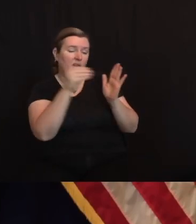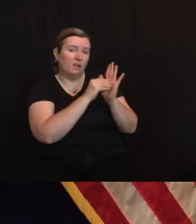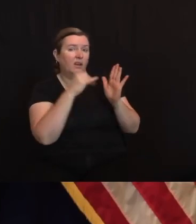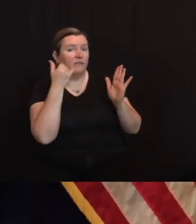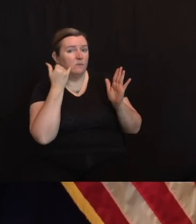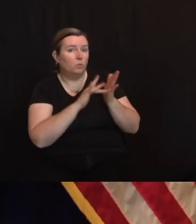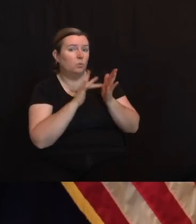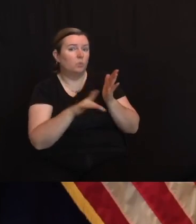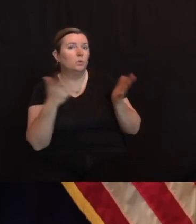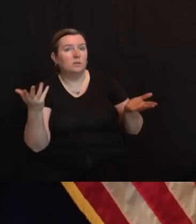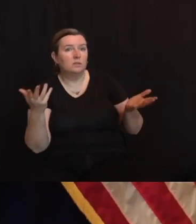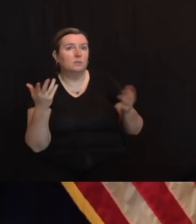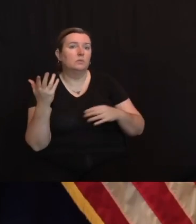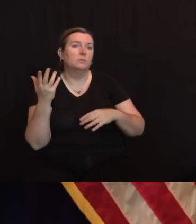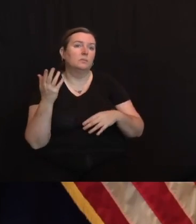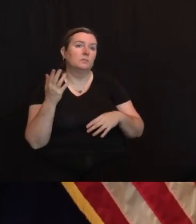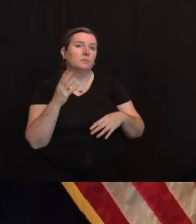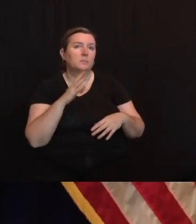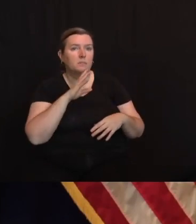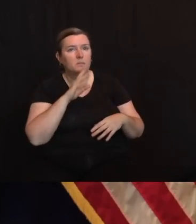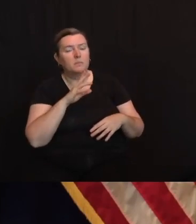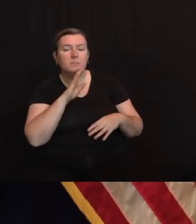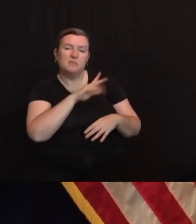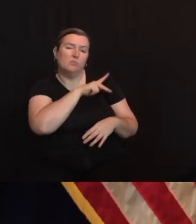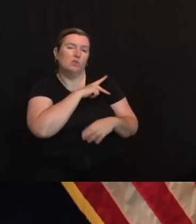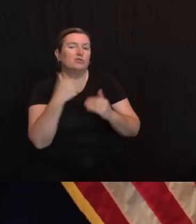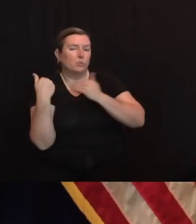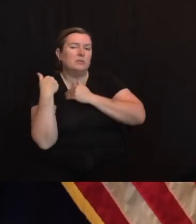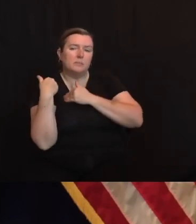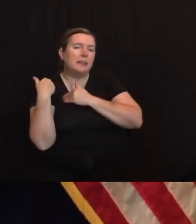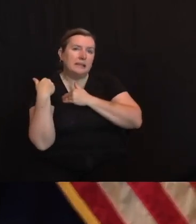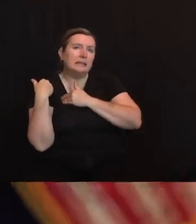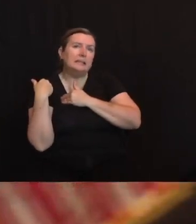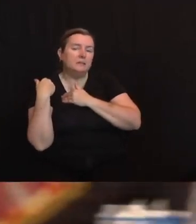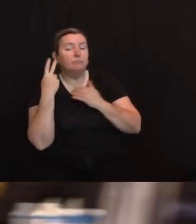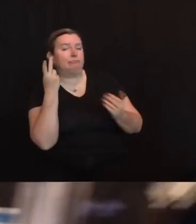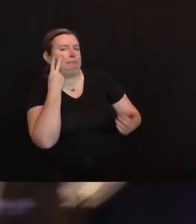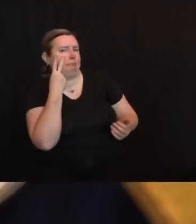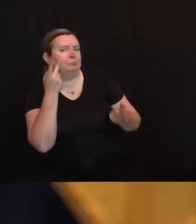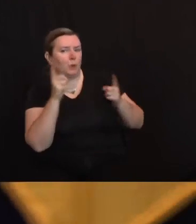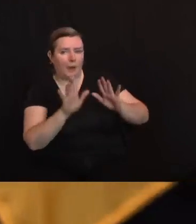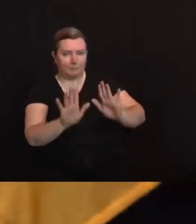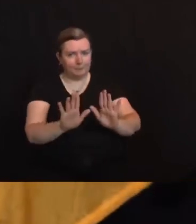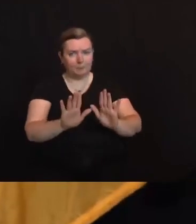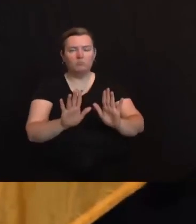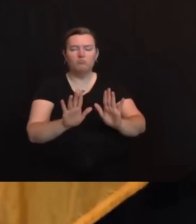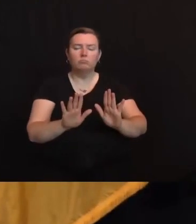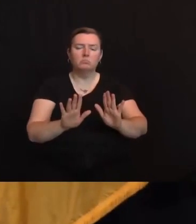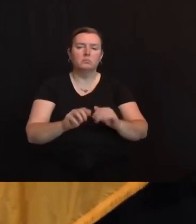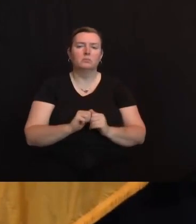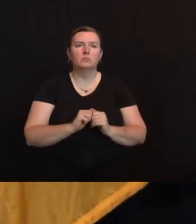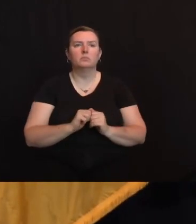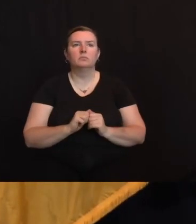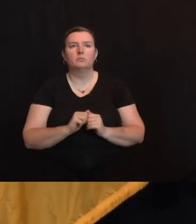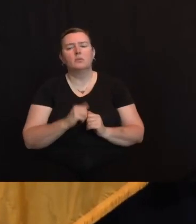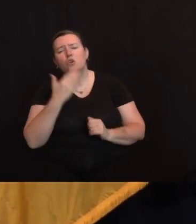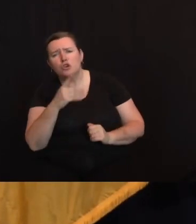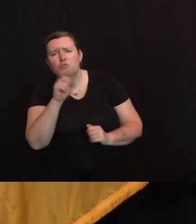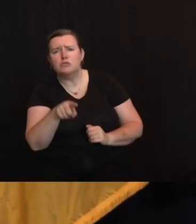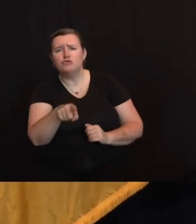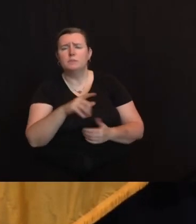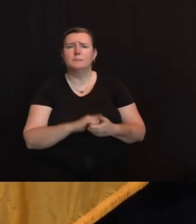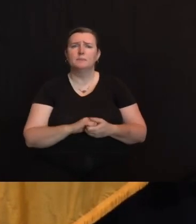personal accountability at this point in time. We'll see how it goes. To be determined on the details. Thank you for that. Dustin, good